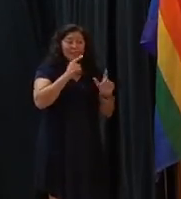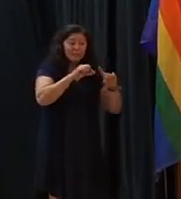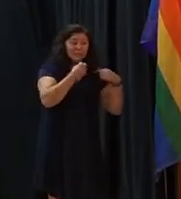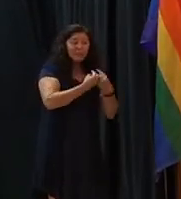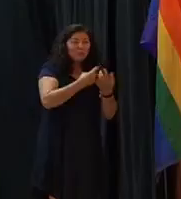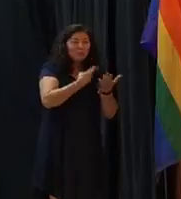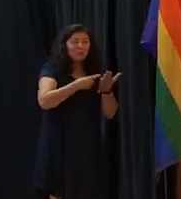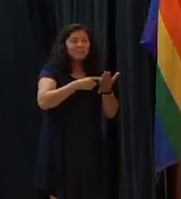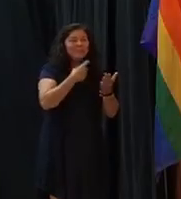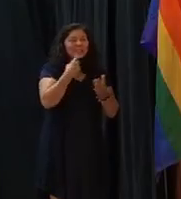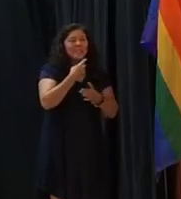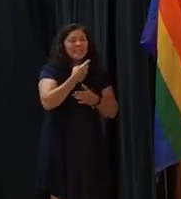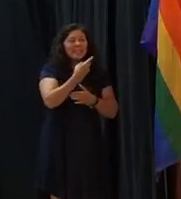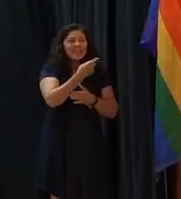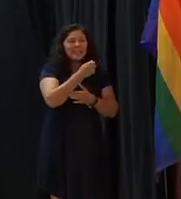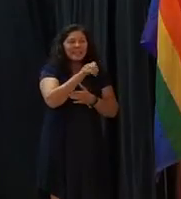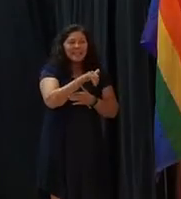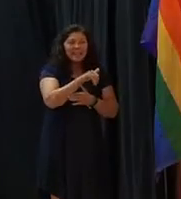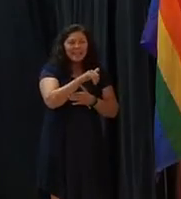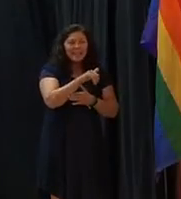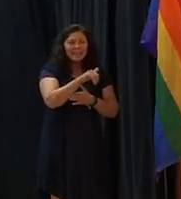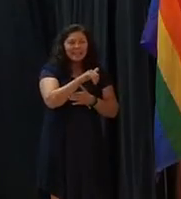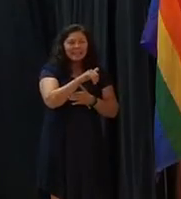called acfamily.com,